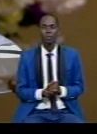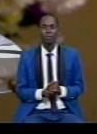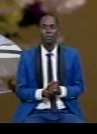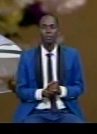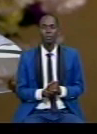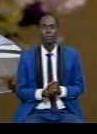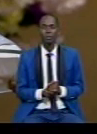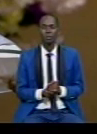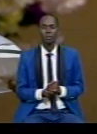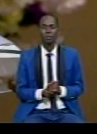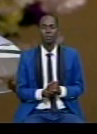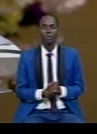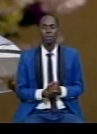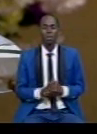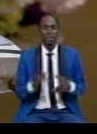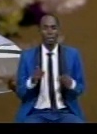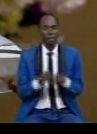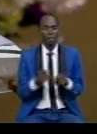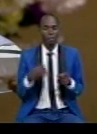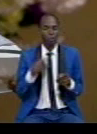let's be celebrating